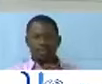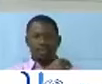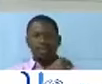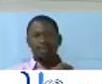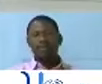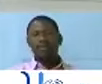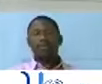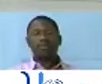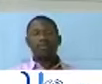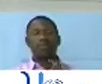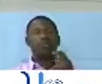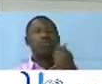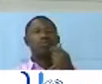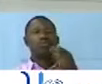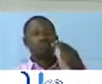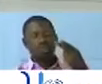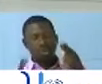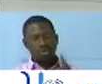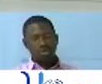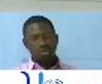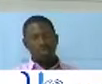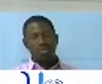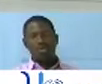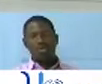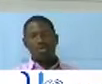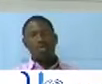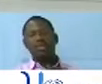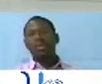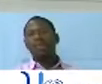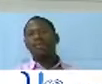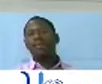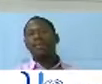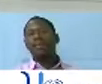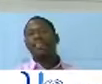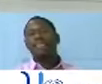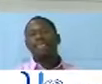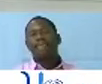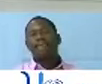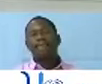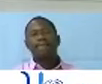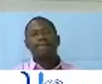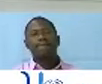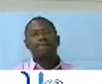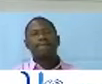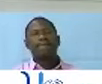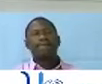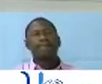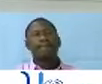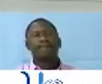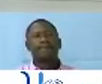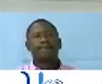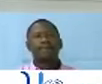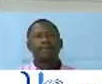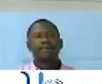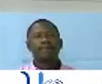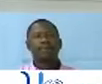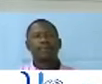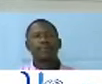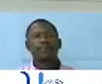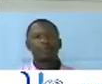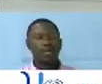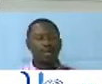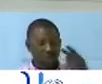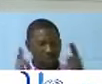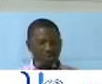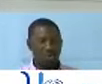That was a new law, I mean, in Gambia. Lo na moy loi bu fi ci rewi Gambia. It threatened our